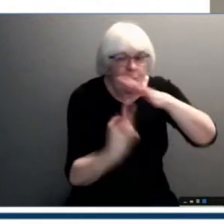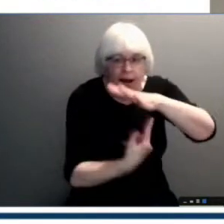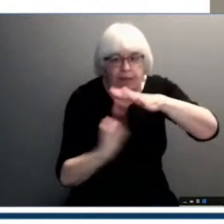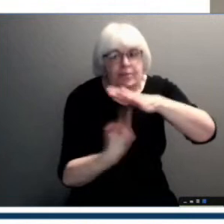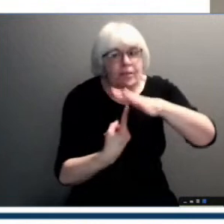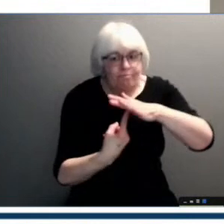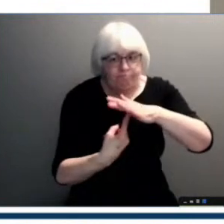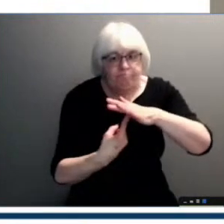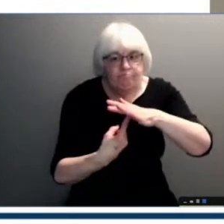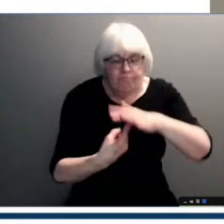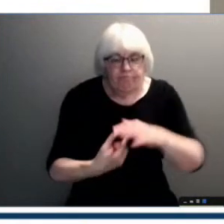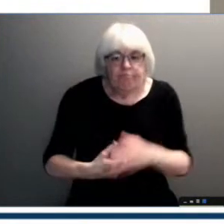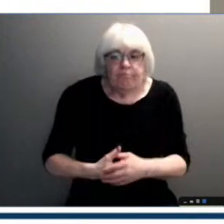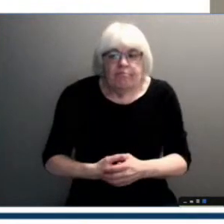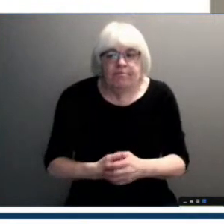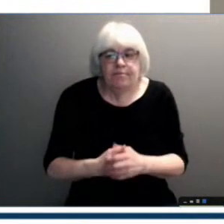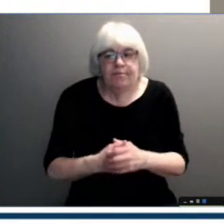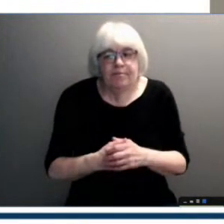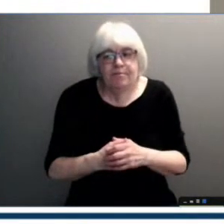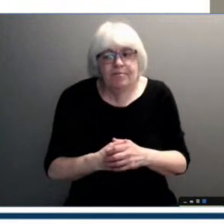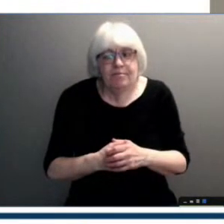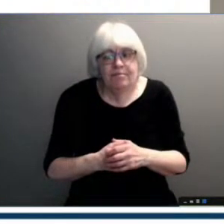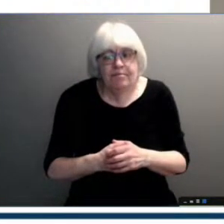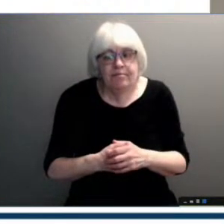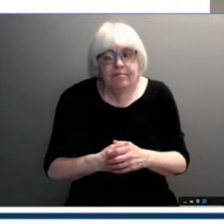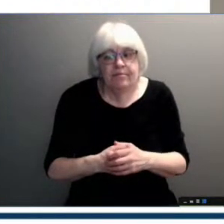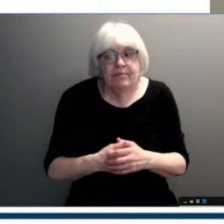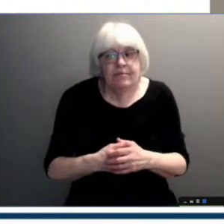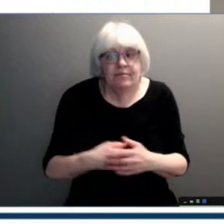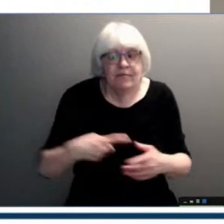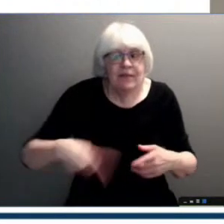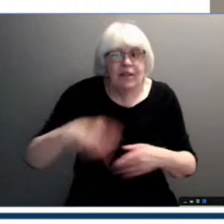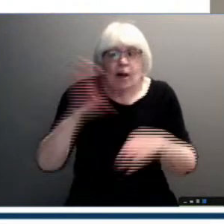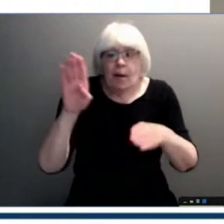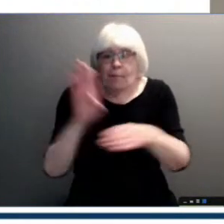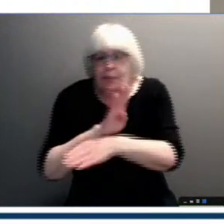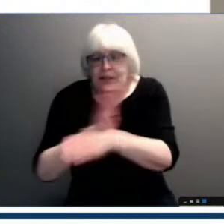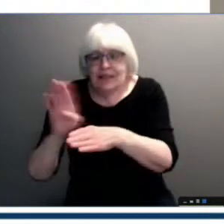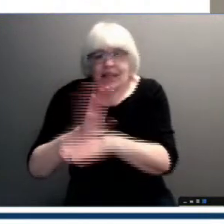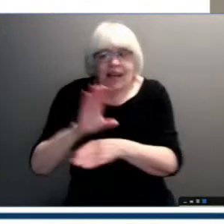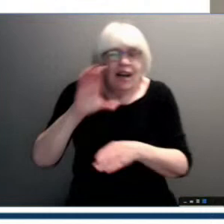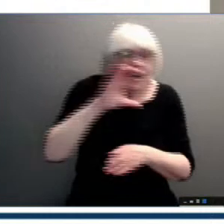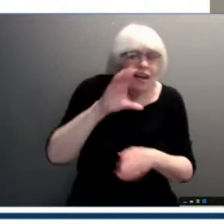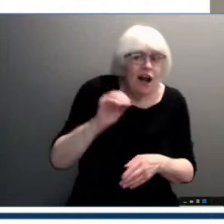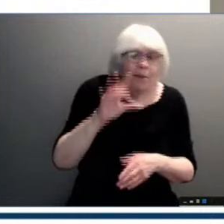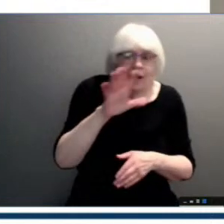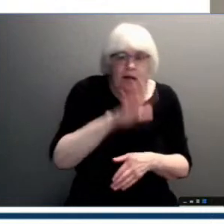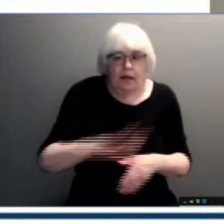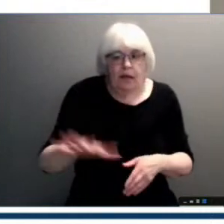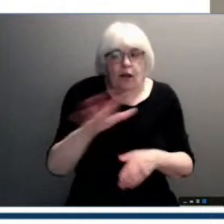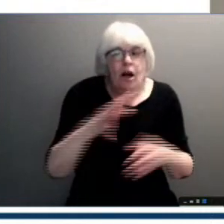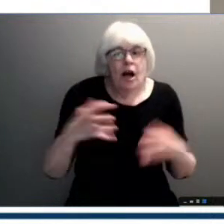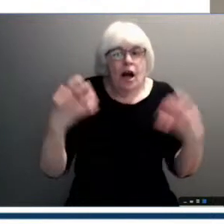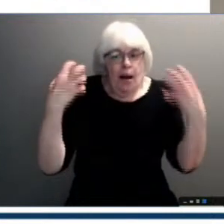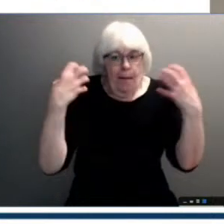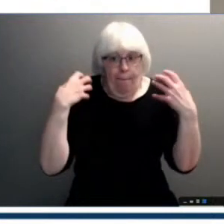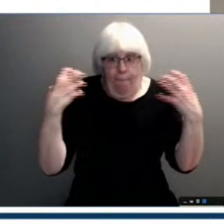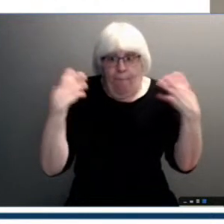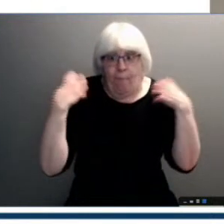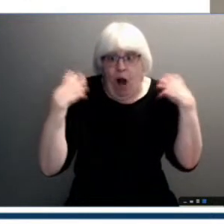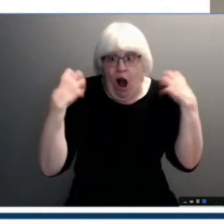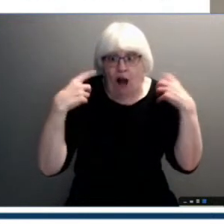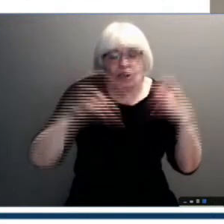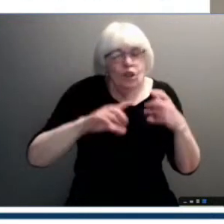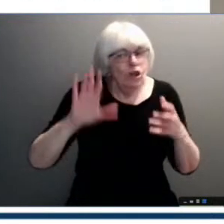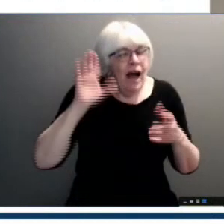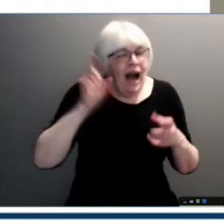also asking businesses and employers around the province for your help. I know that restrictions and being short-staffed is extremely difficult,